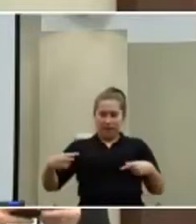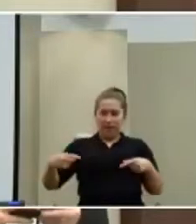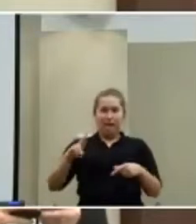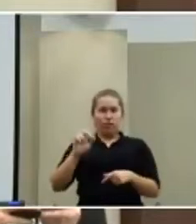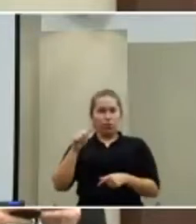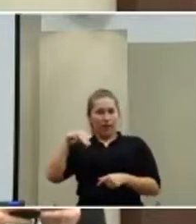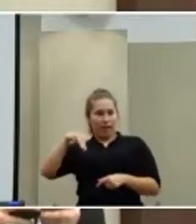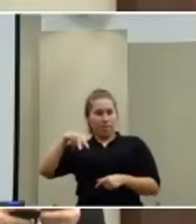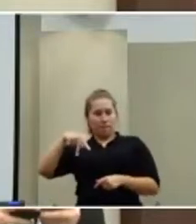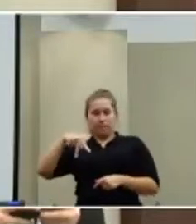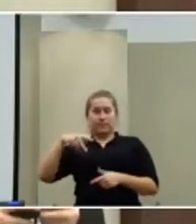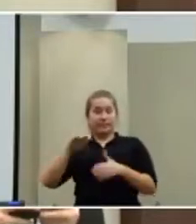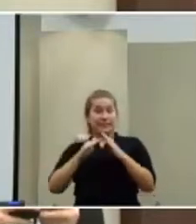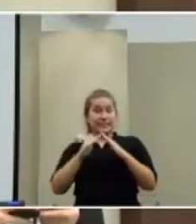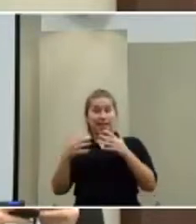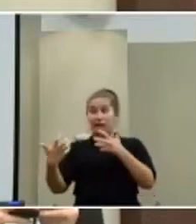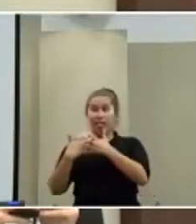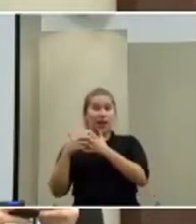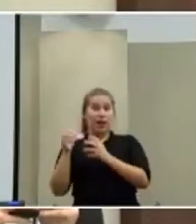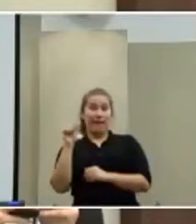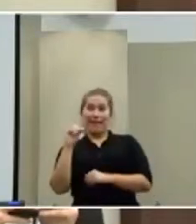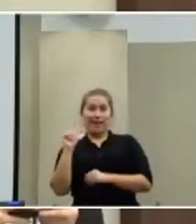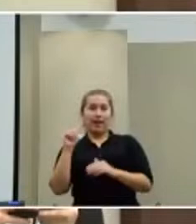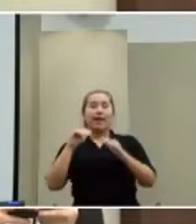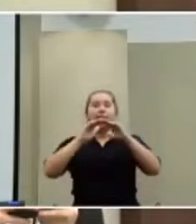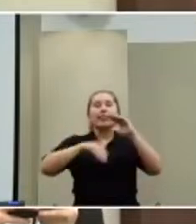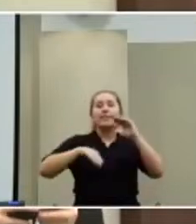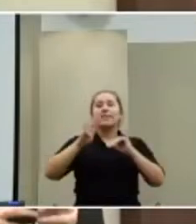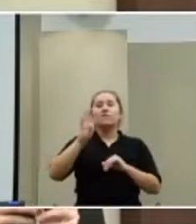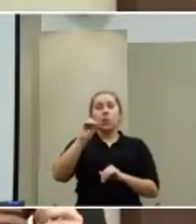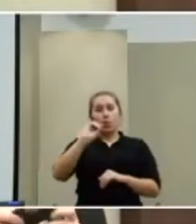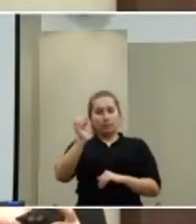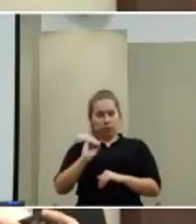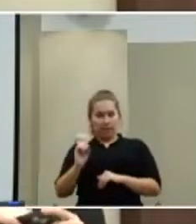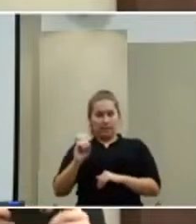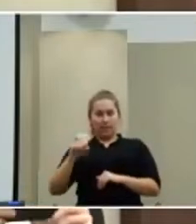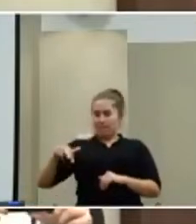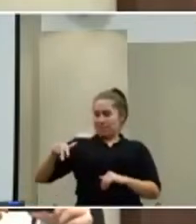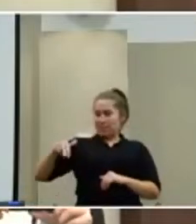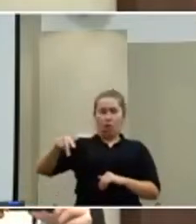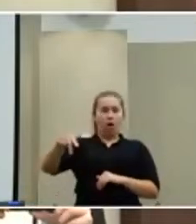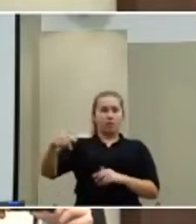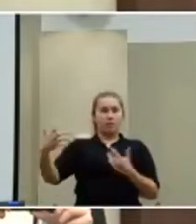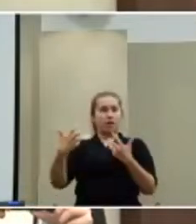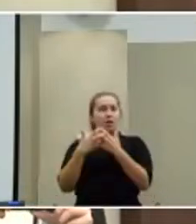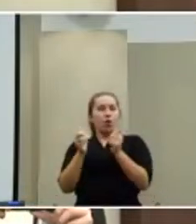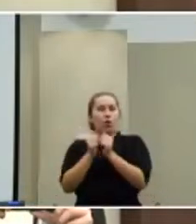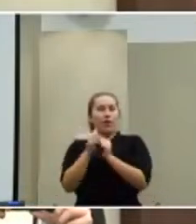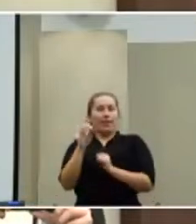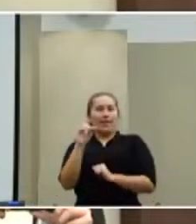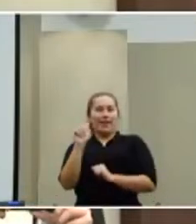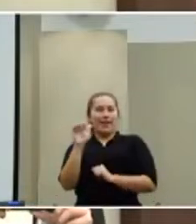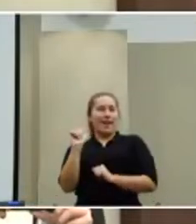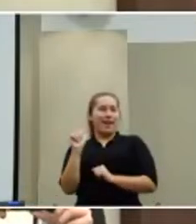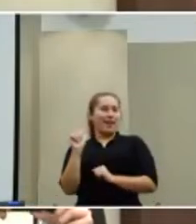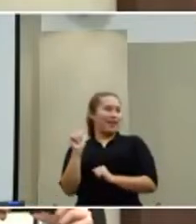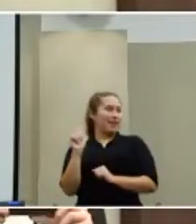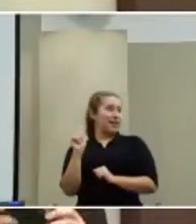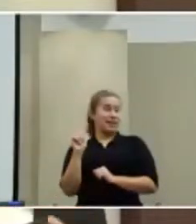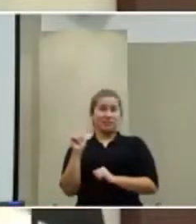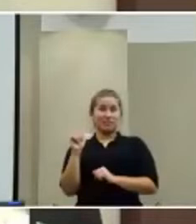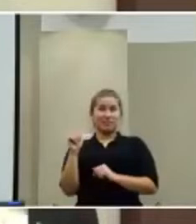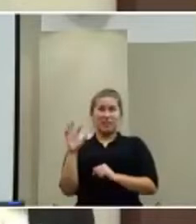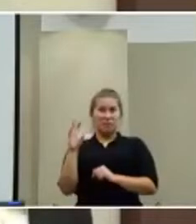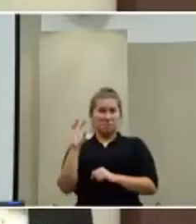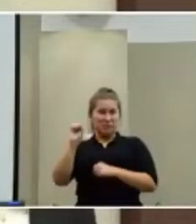the ADA. Less than 40% of the sidewalks comply with the ADA. And that is 50 years